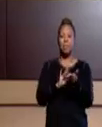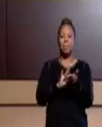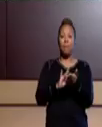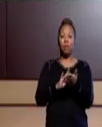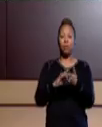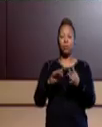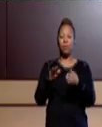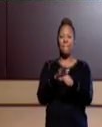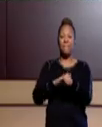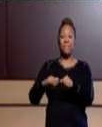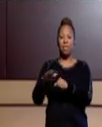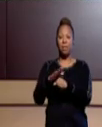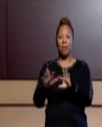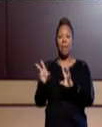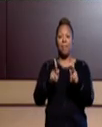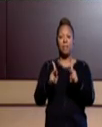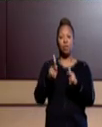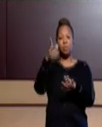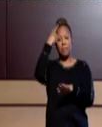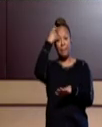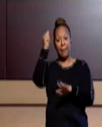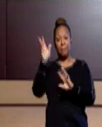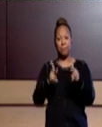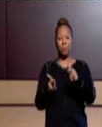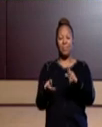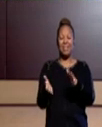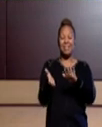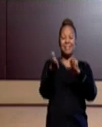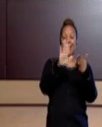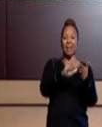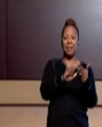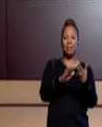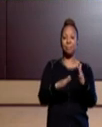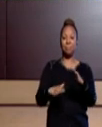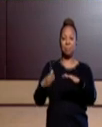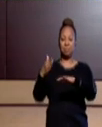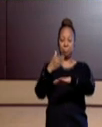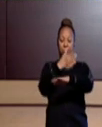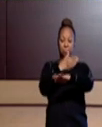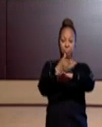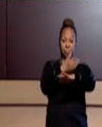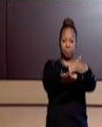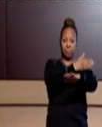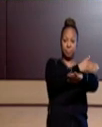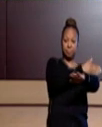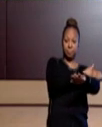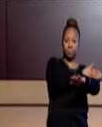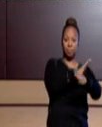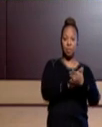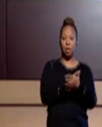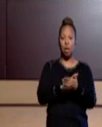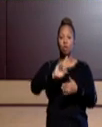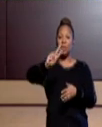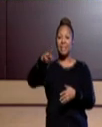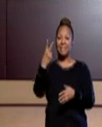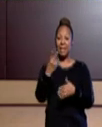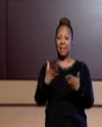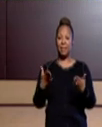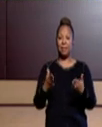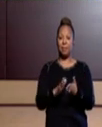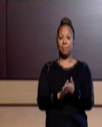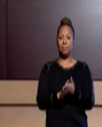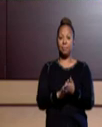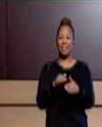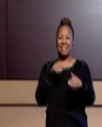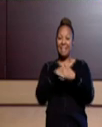African Americans dying at higher rates because we suffer from at a higher rate of these chronic conditions. So the second thing is our